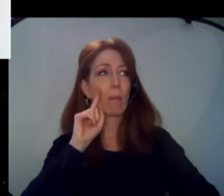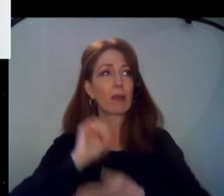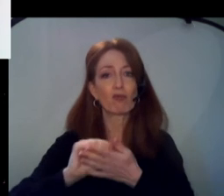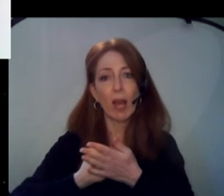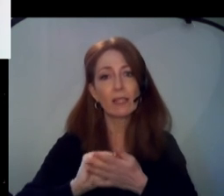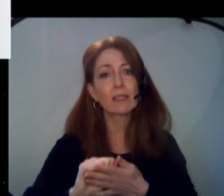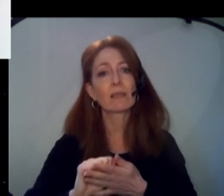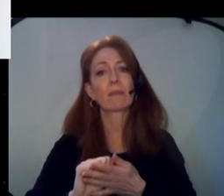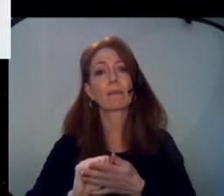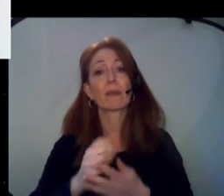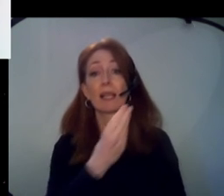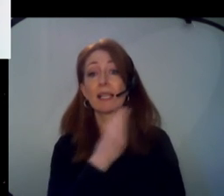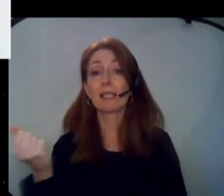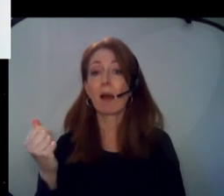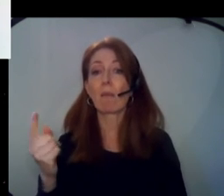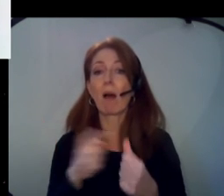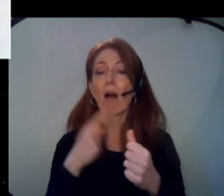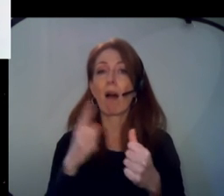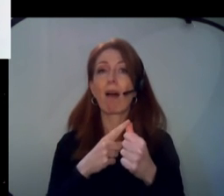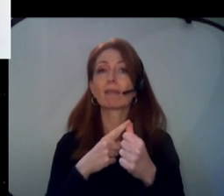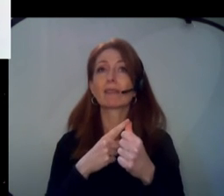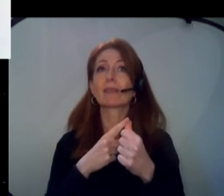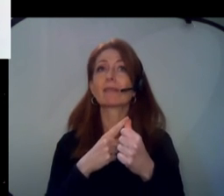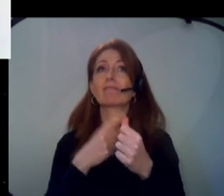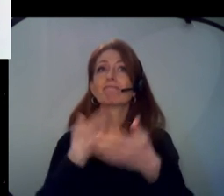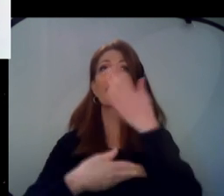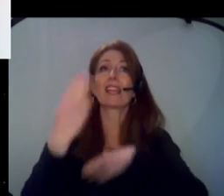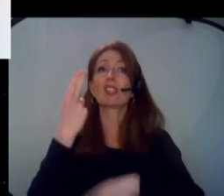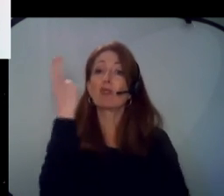of Artemisia's history paintings actually draw on